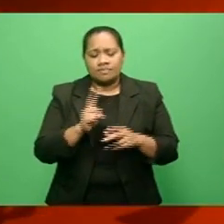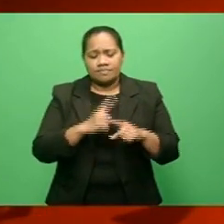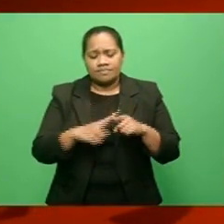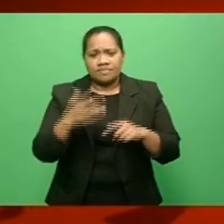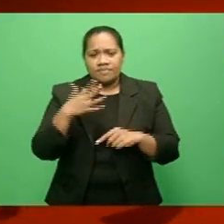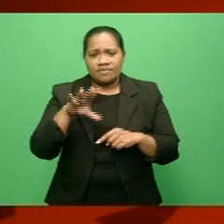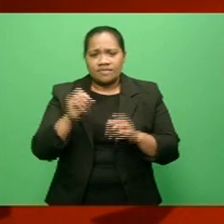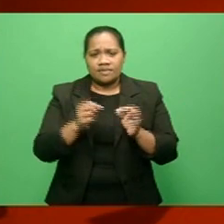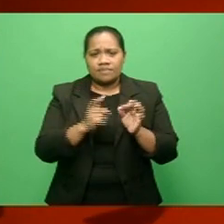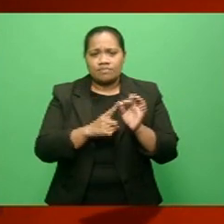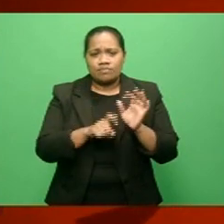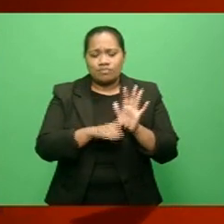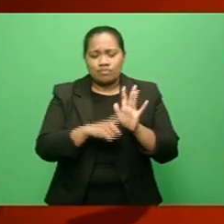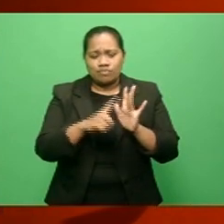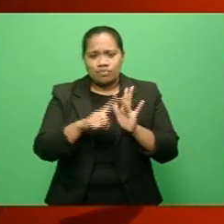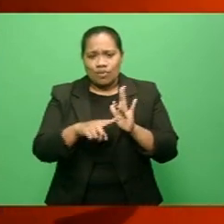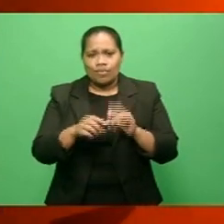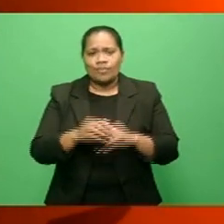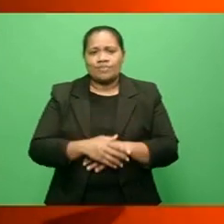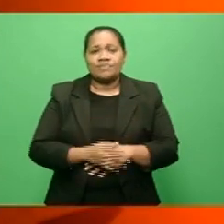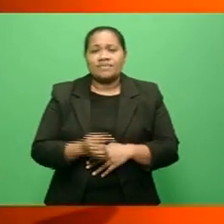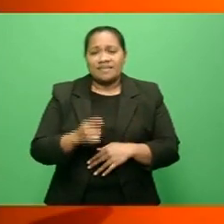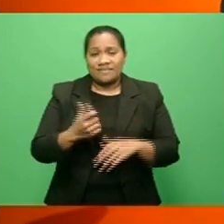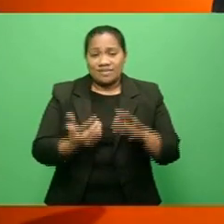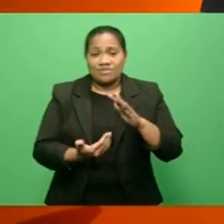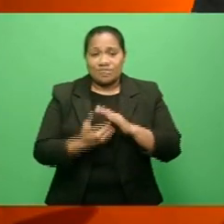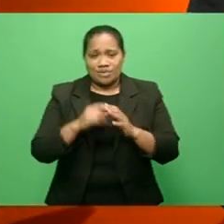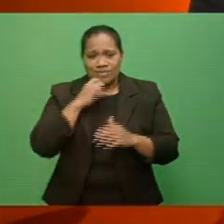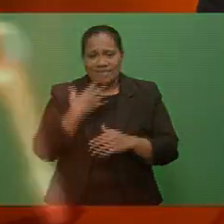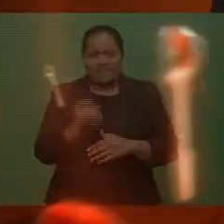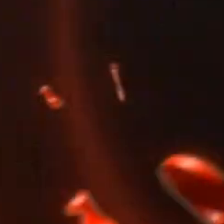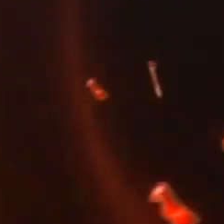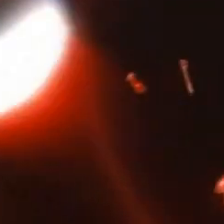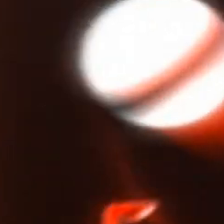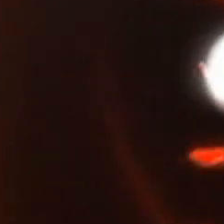a look at some of its features after the break. Stay with us.